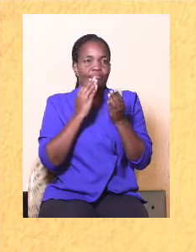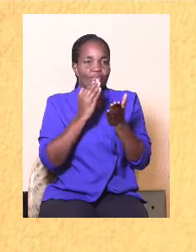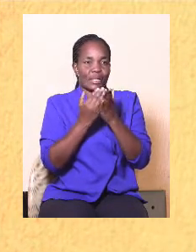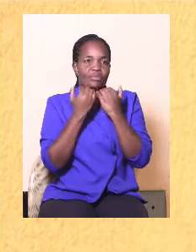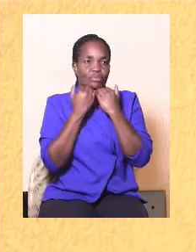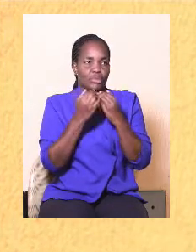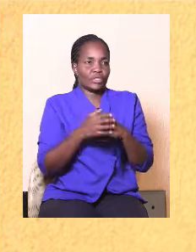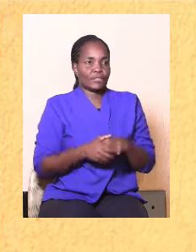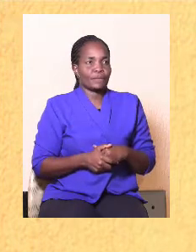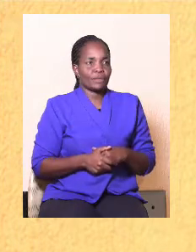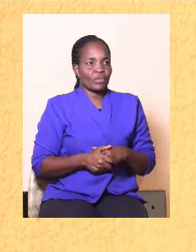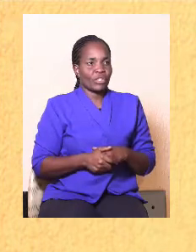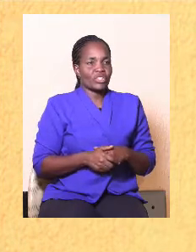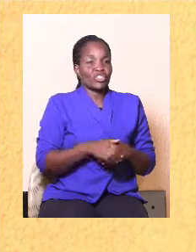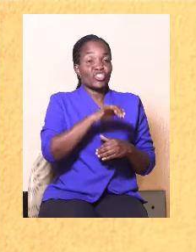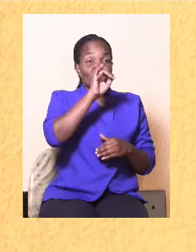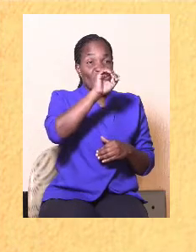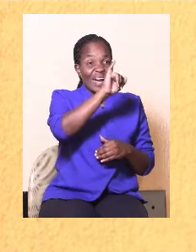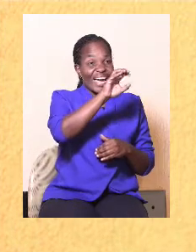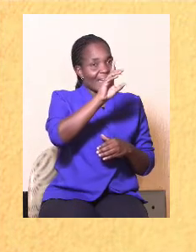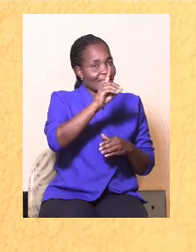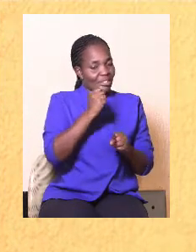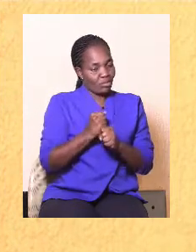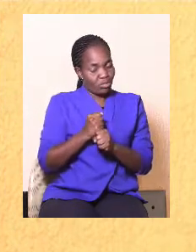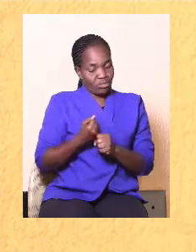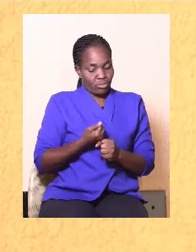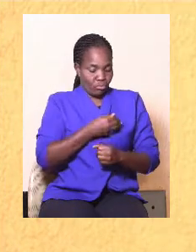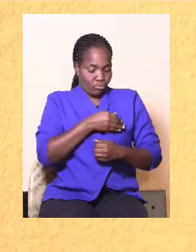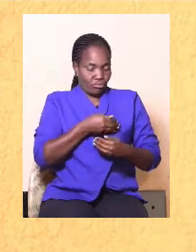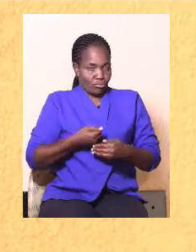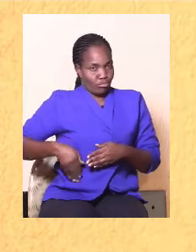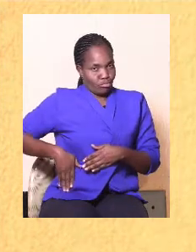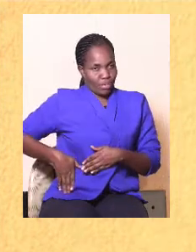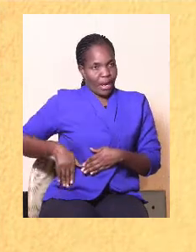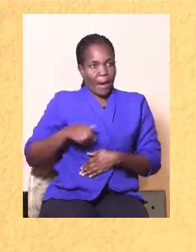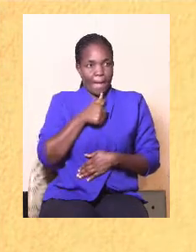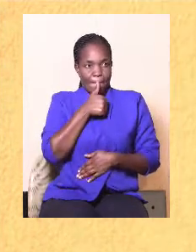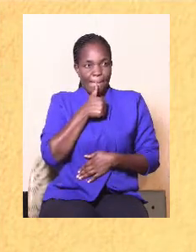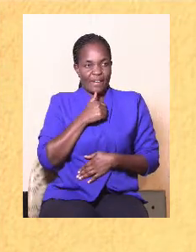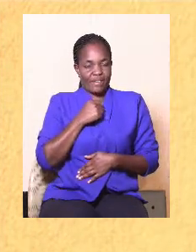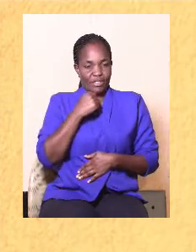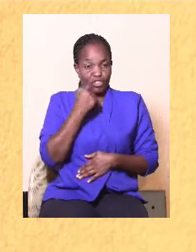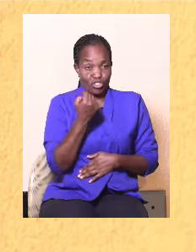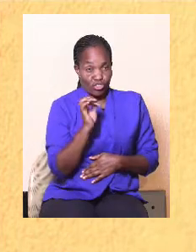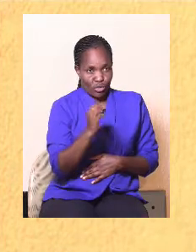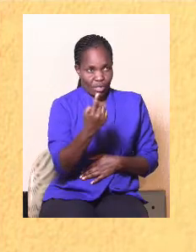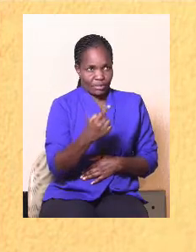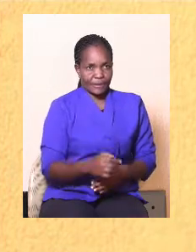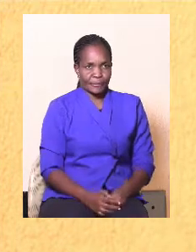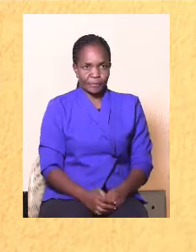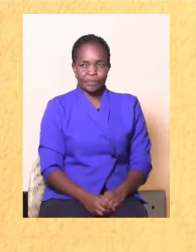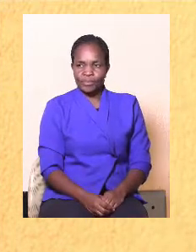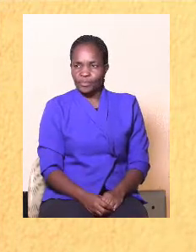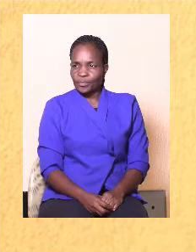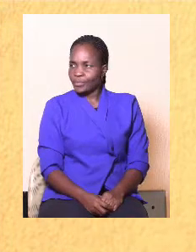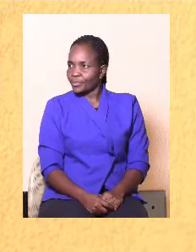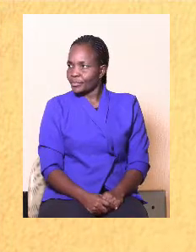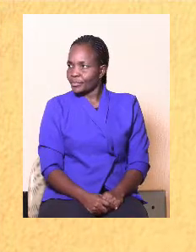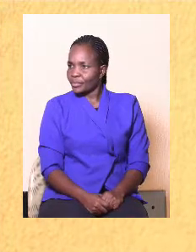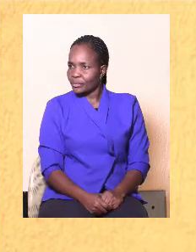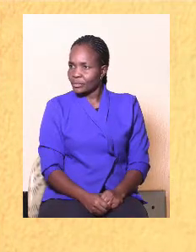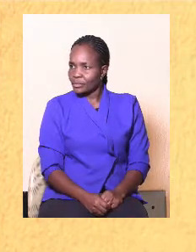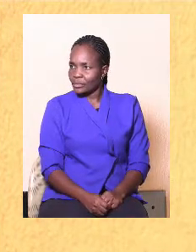anybody to go and claim on your behalf and you don't get a wallet. But of course, we are also trying to limit fraud. So if we